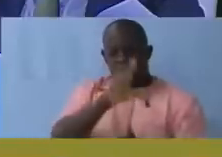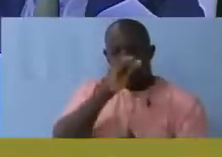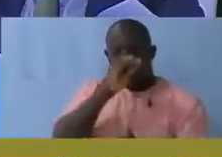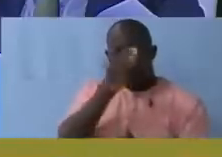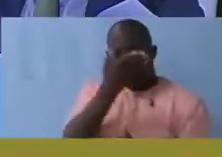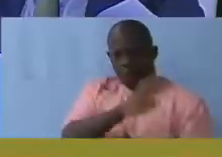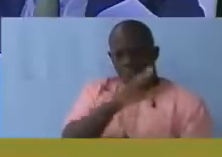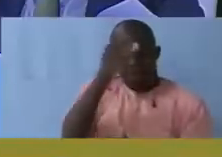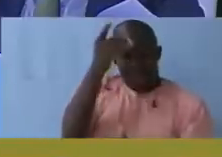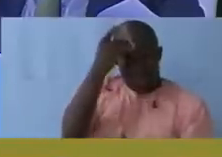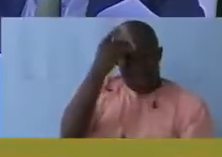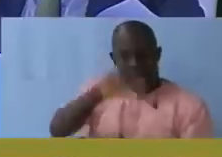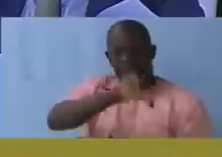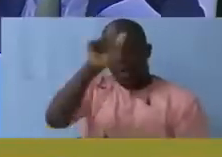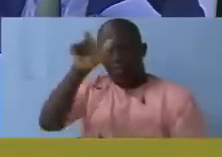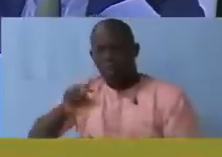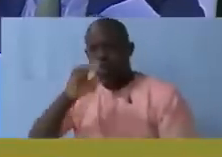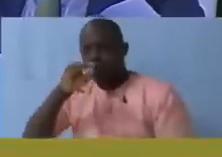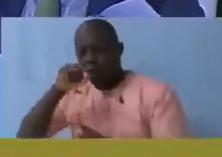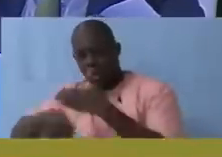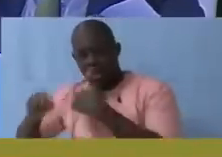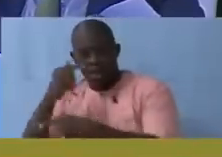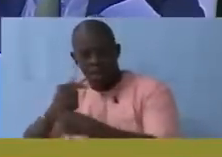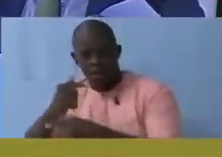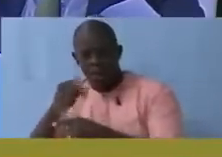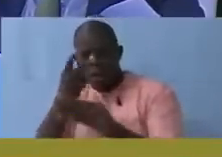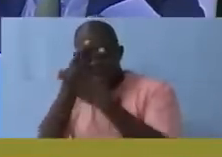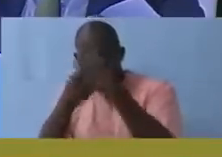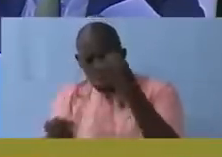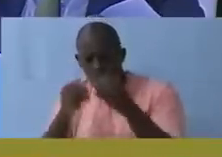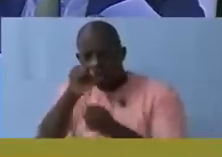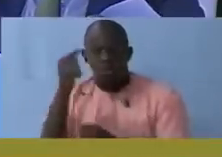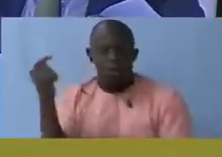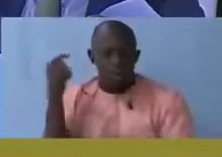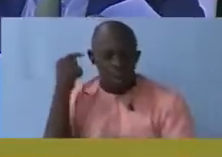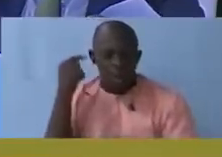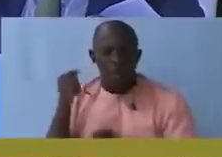Not really, but through the above who was on over the phone with them.